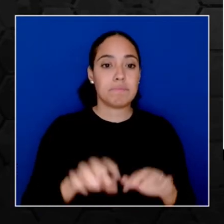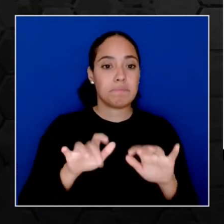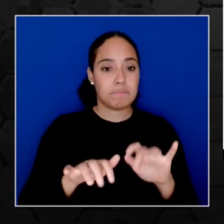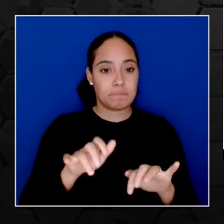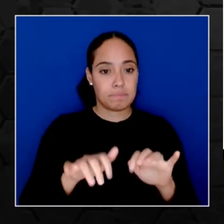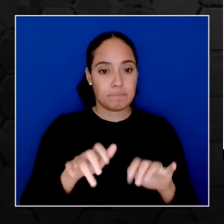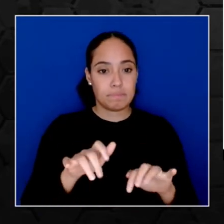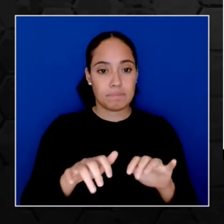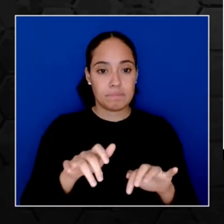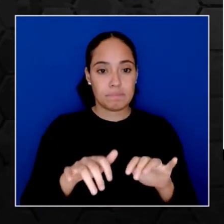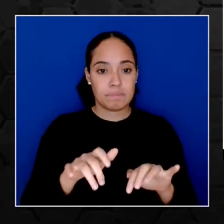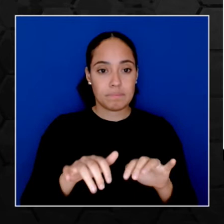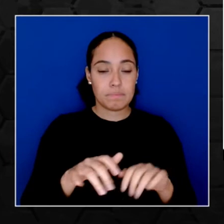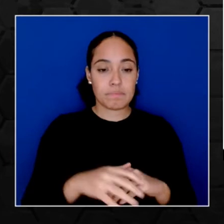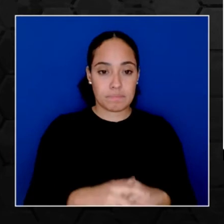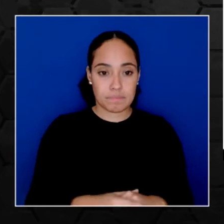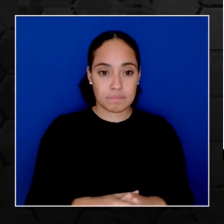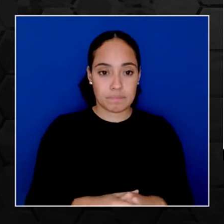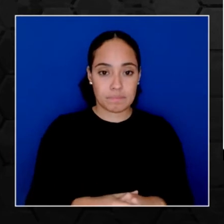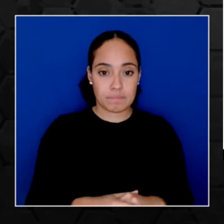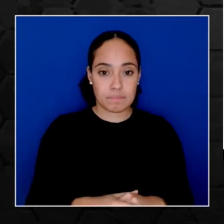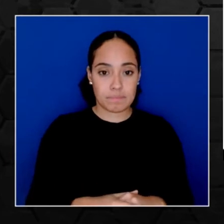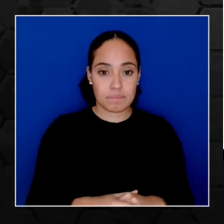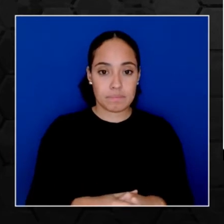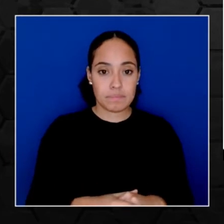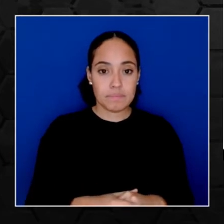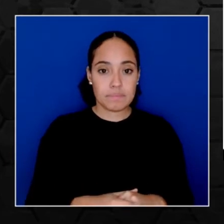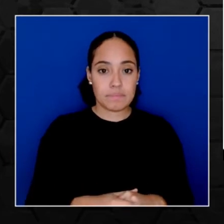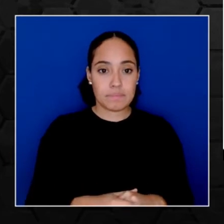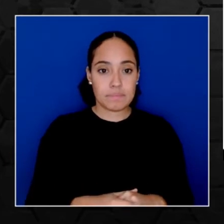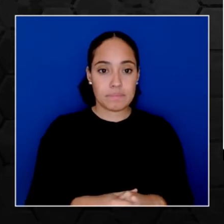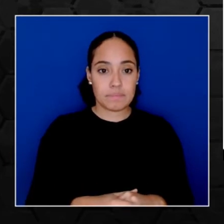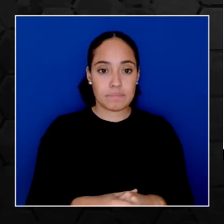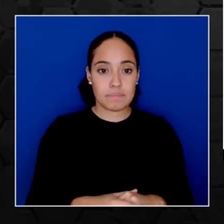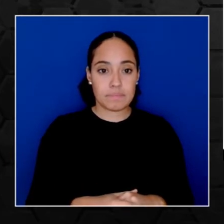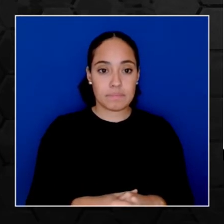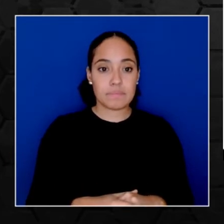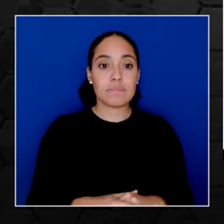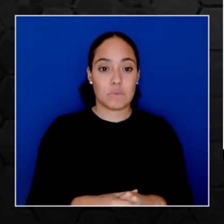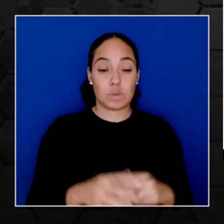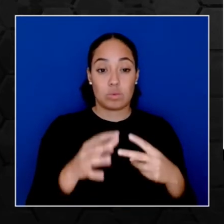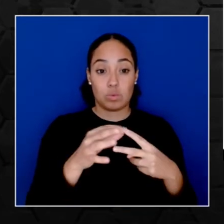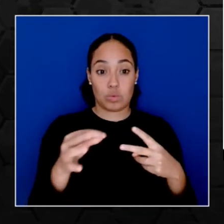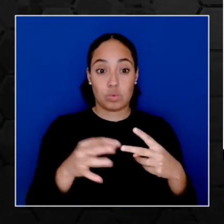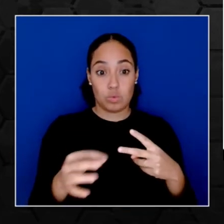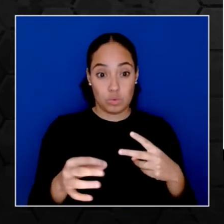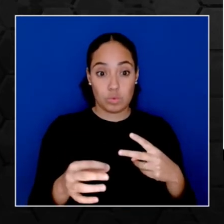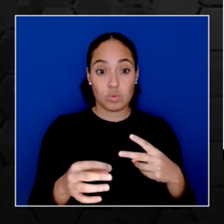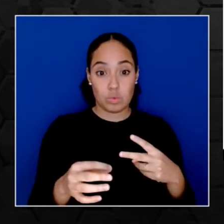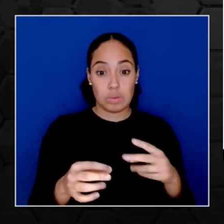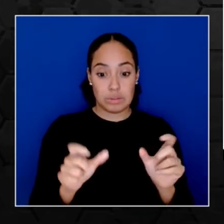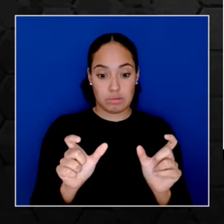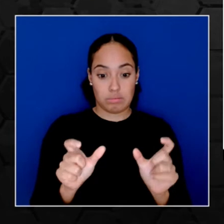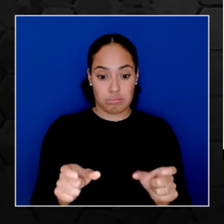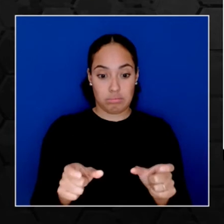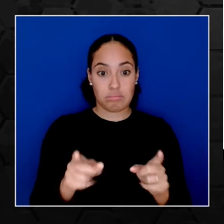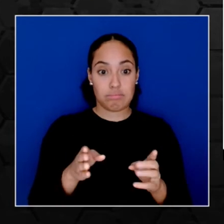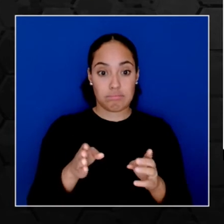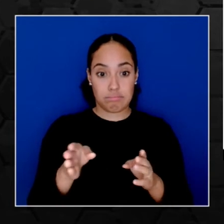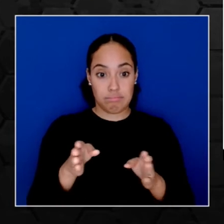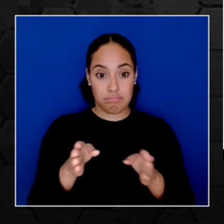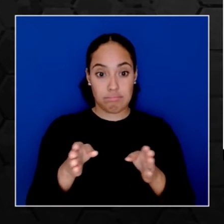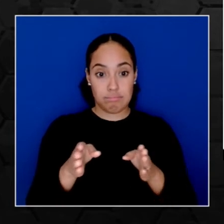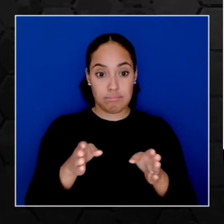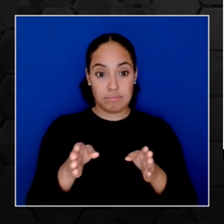user. So in the vital, I will select the data type as choice because I want to give them a choice of multiple options that they want